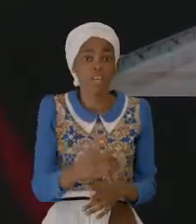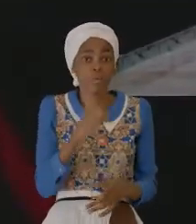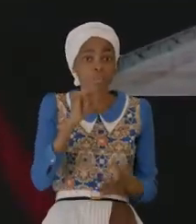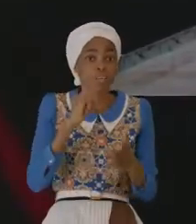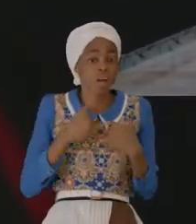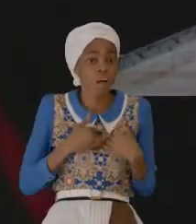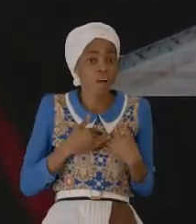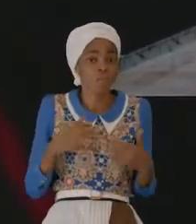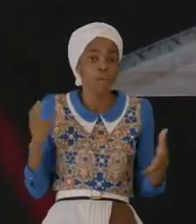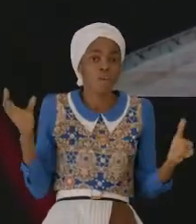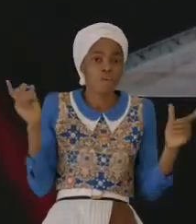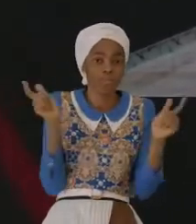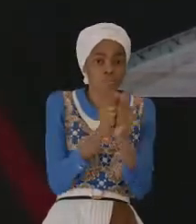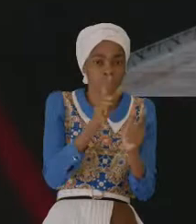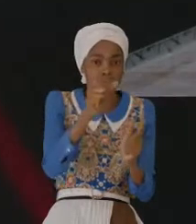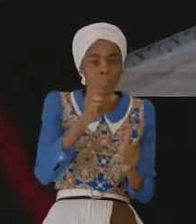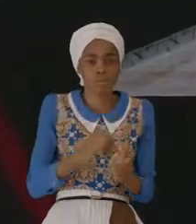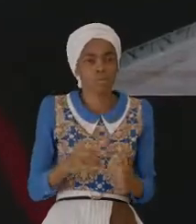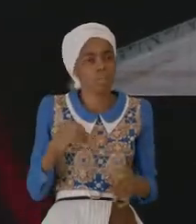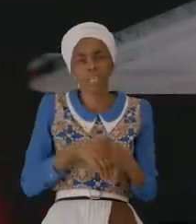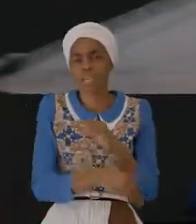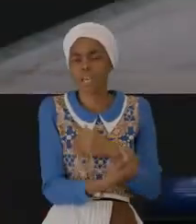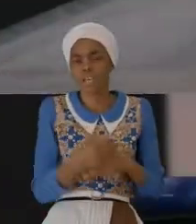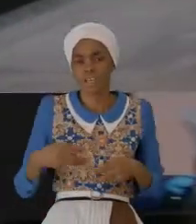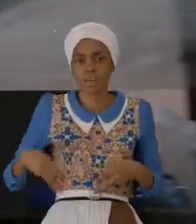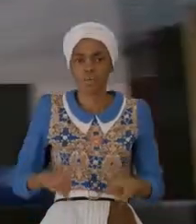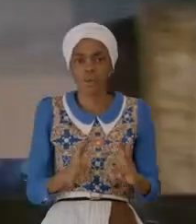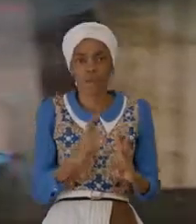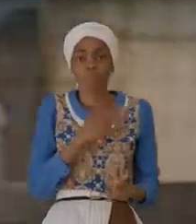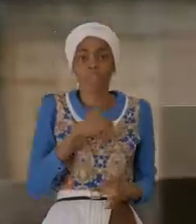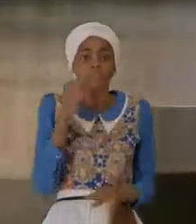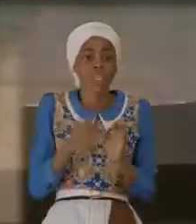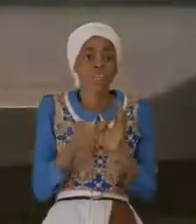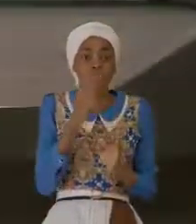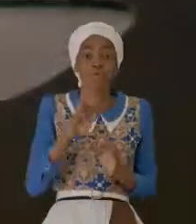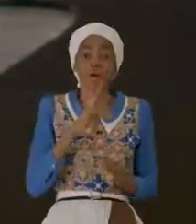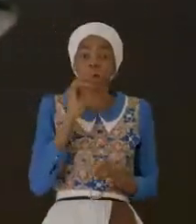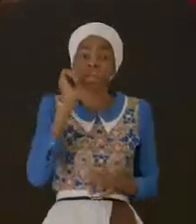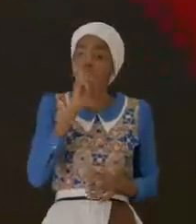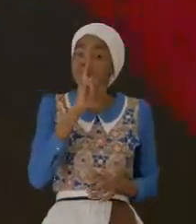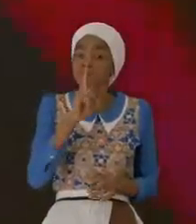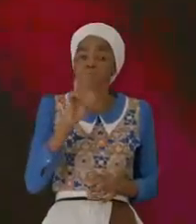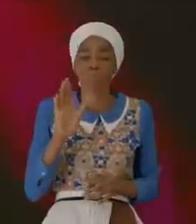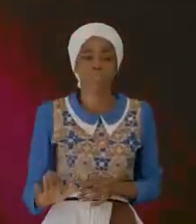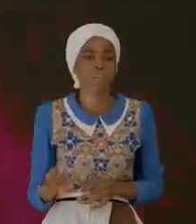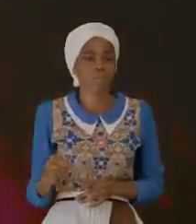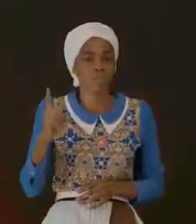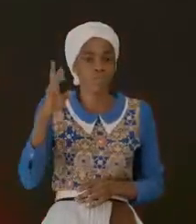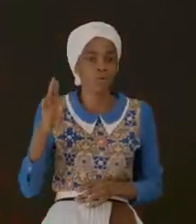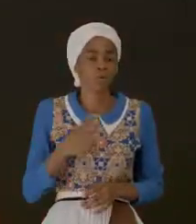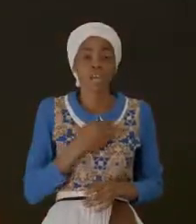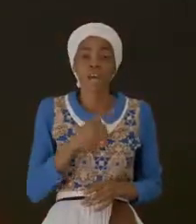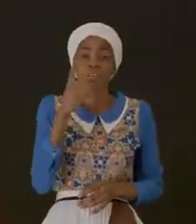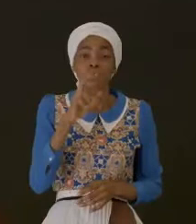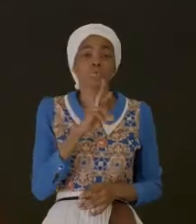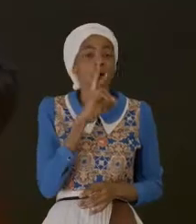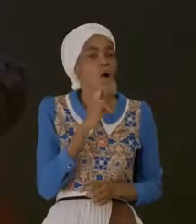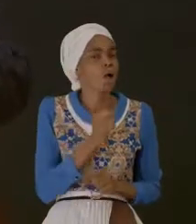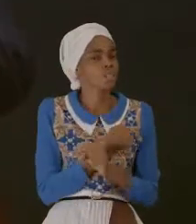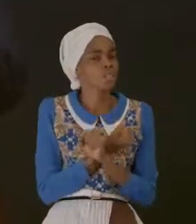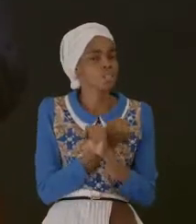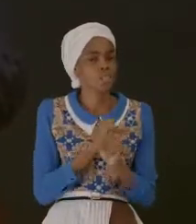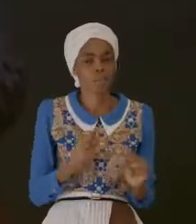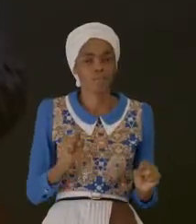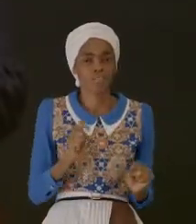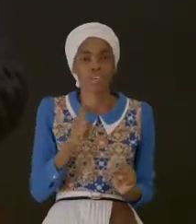contact with you in any way and if you're a real child of God and you are saved